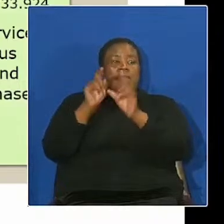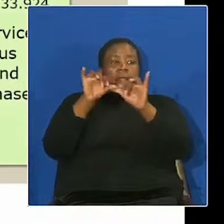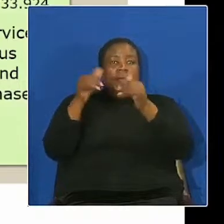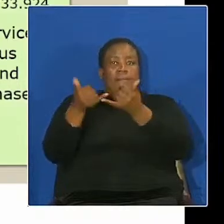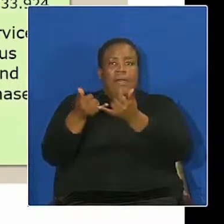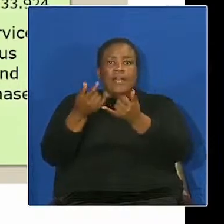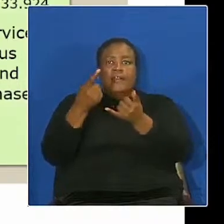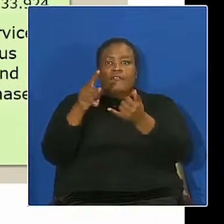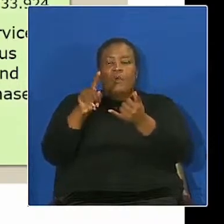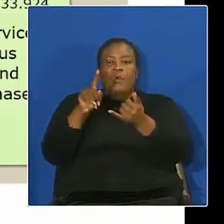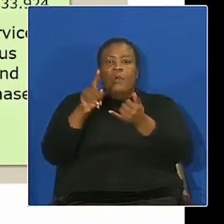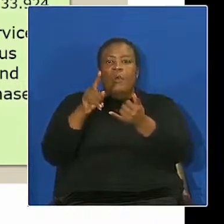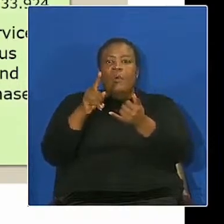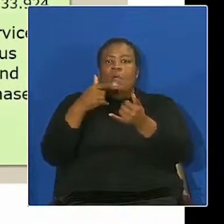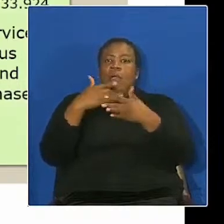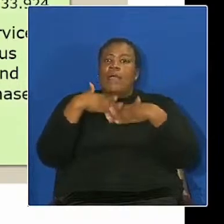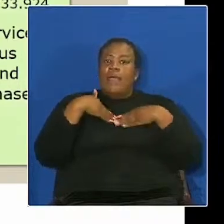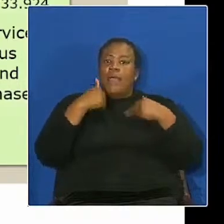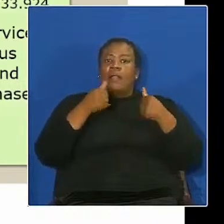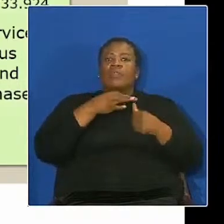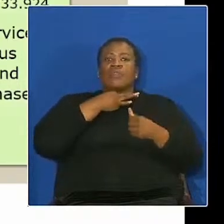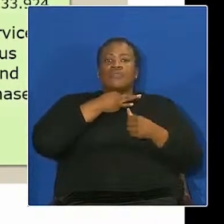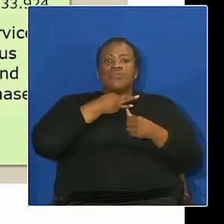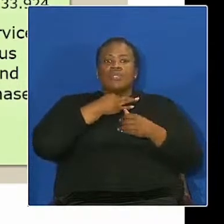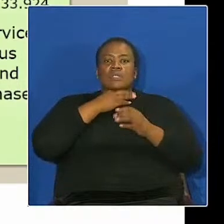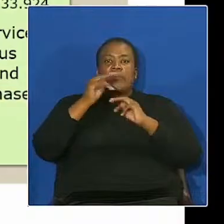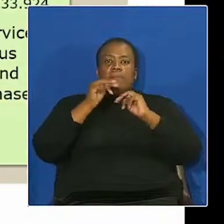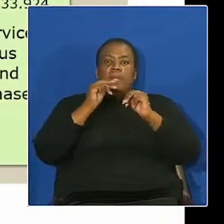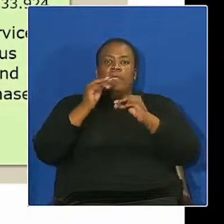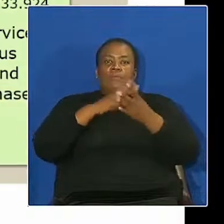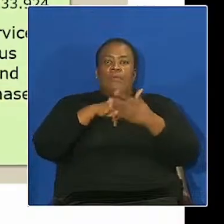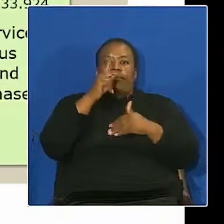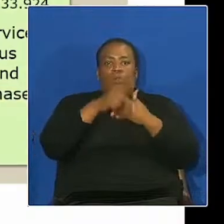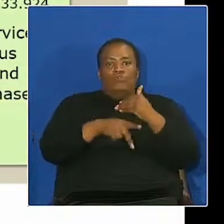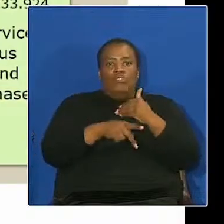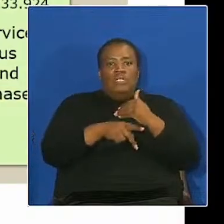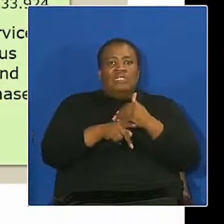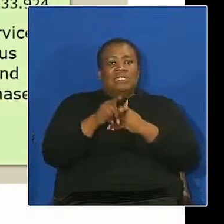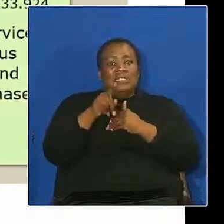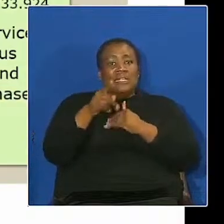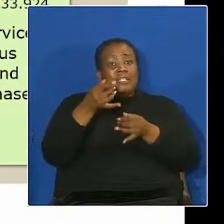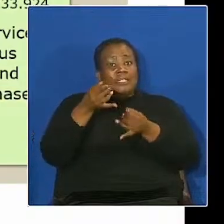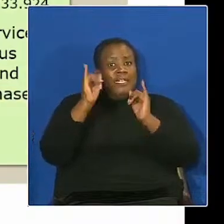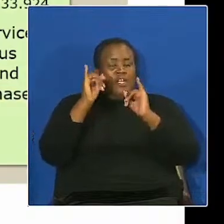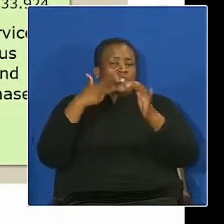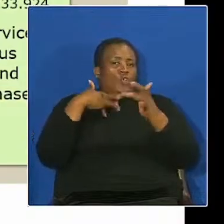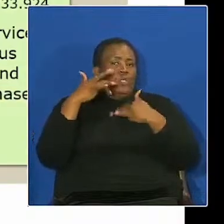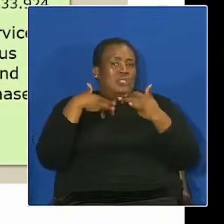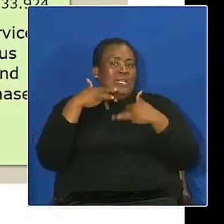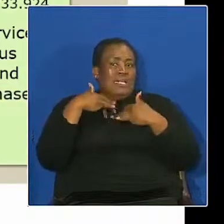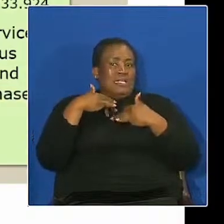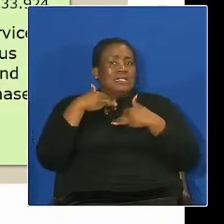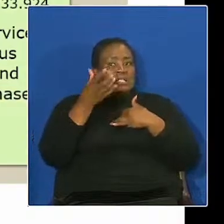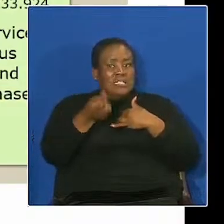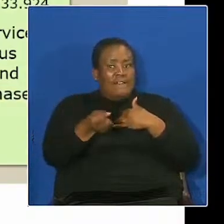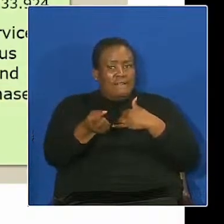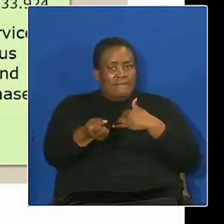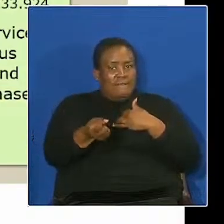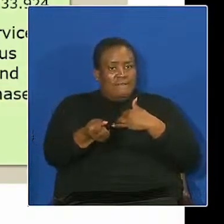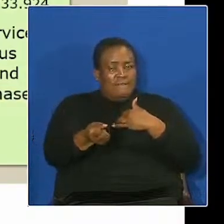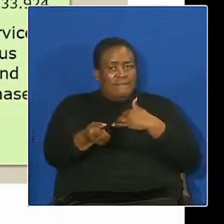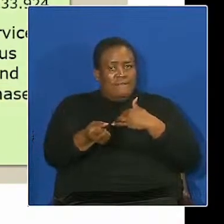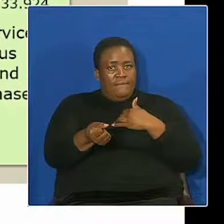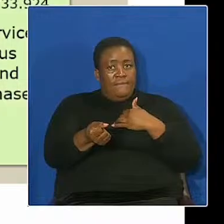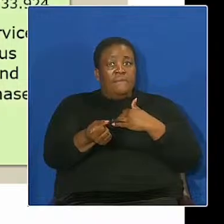health risk management project. He has got very serious concerns.